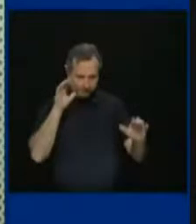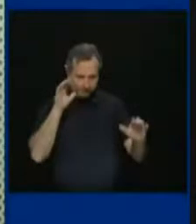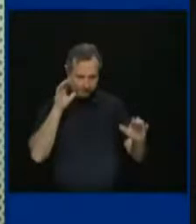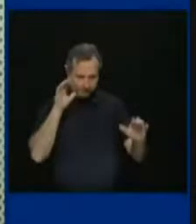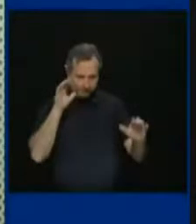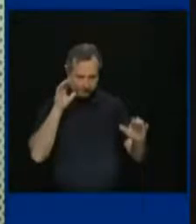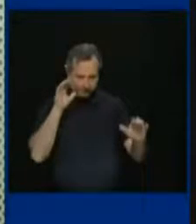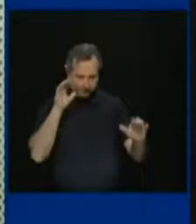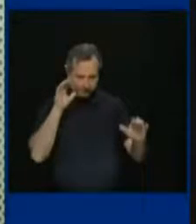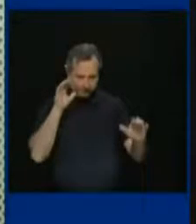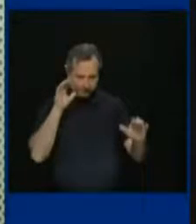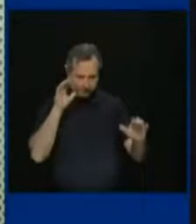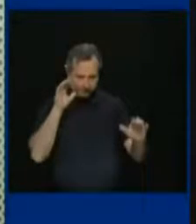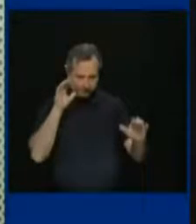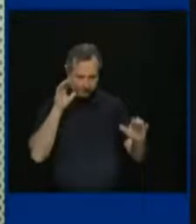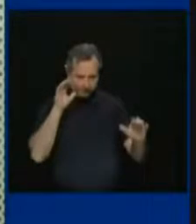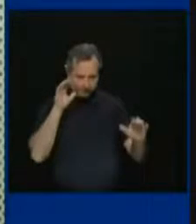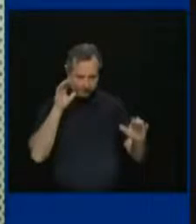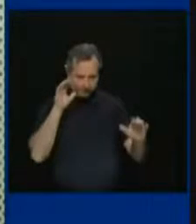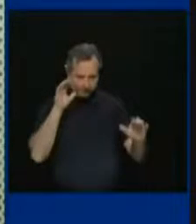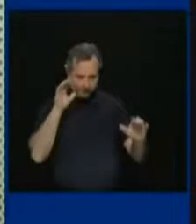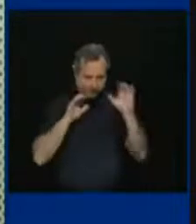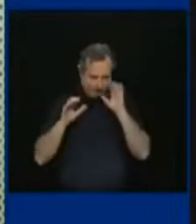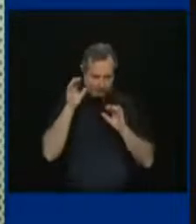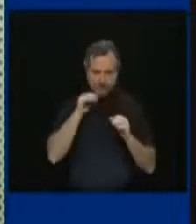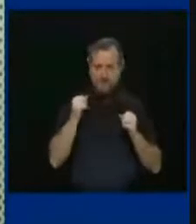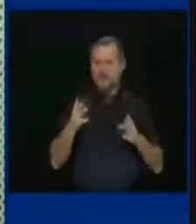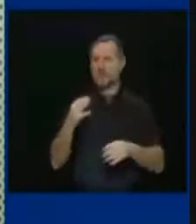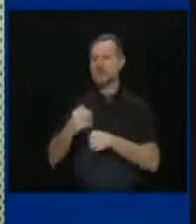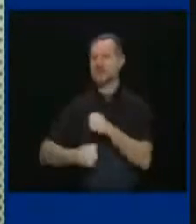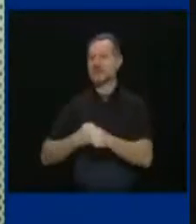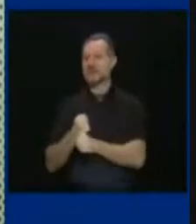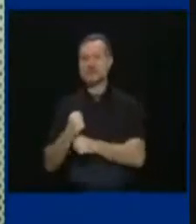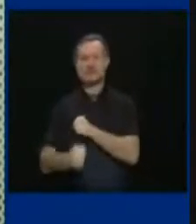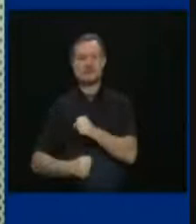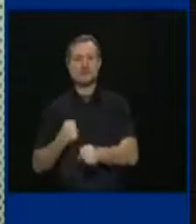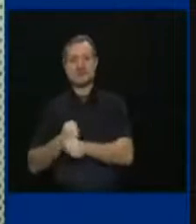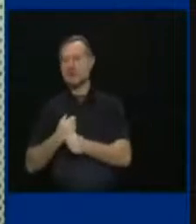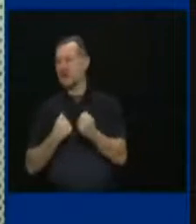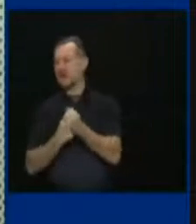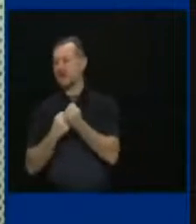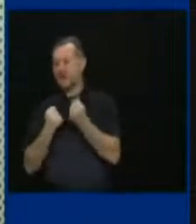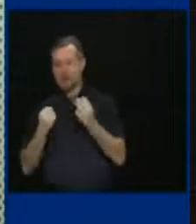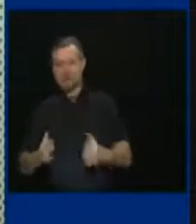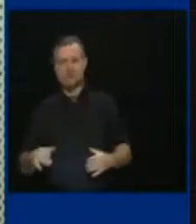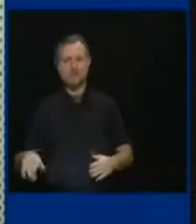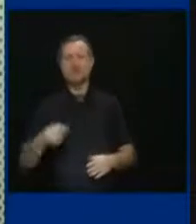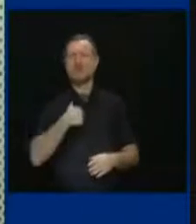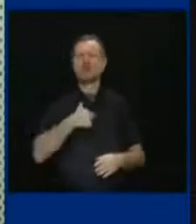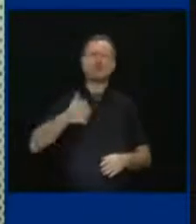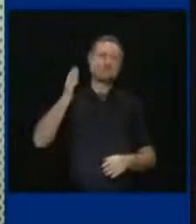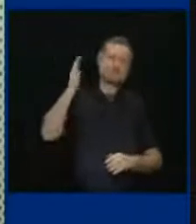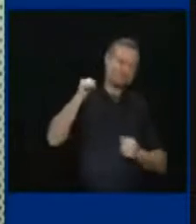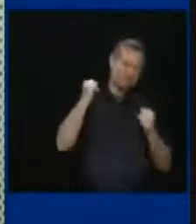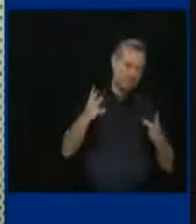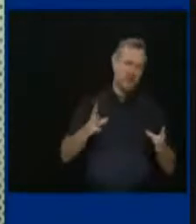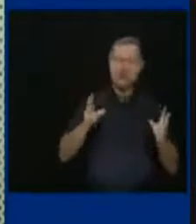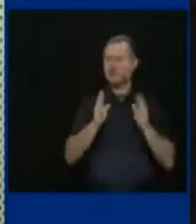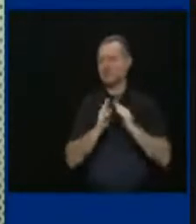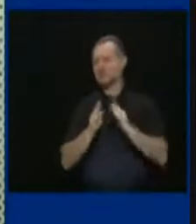nice. Do would also be good. I've spoken at more conferences and forums